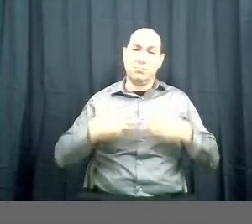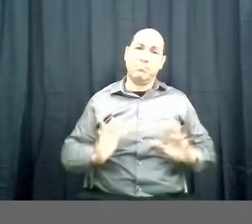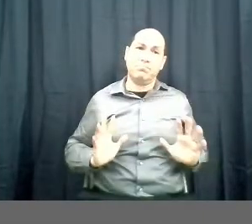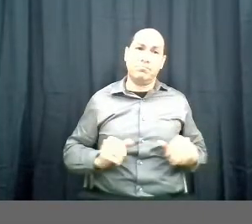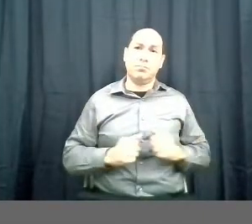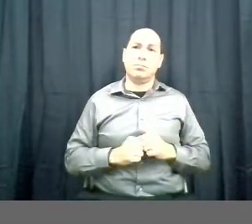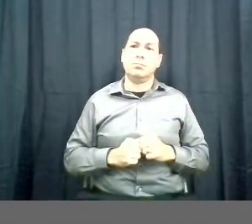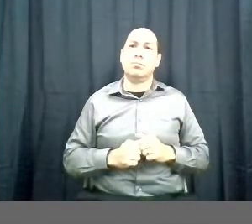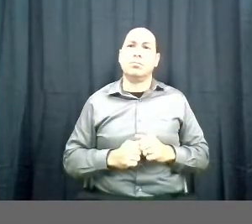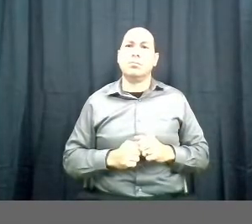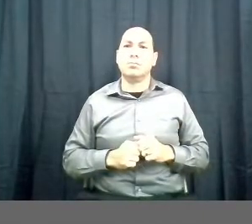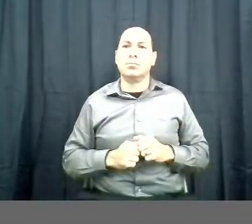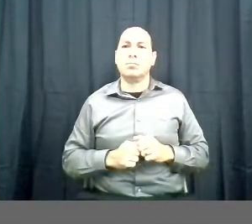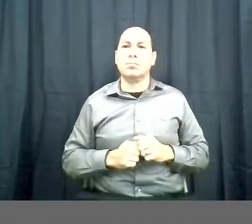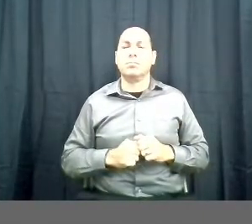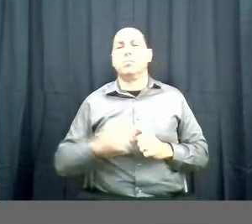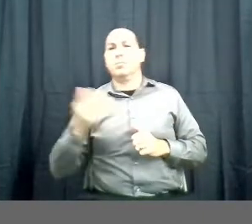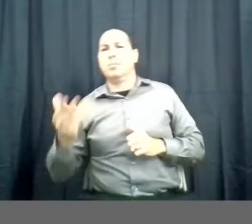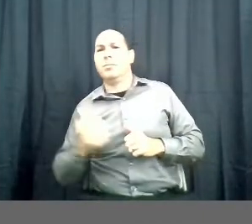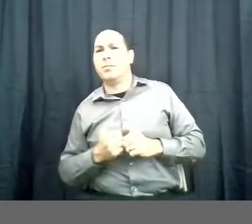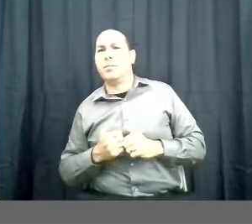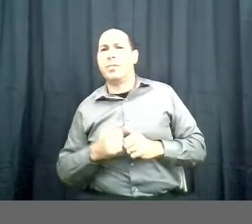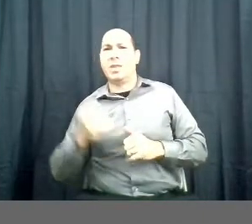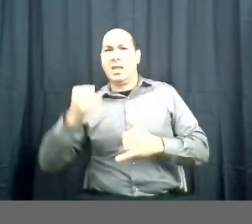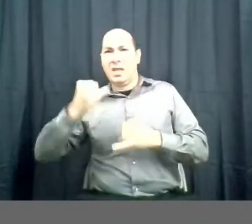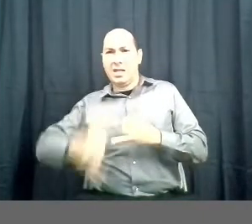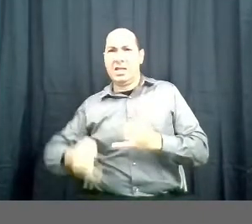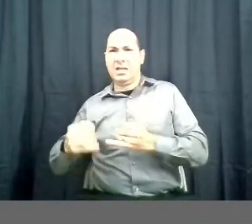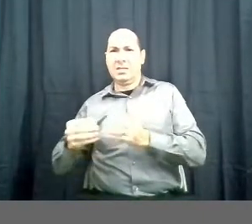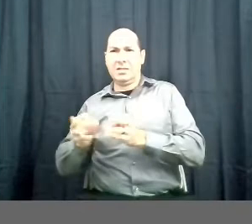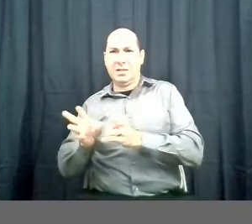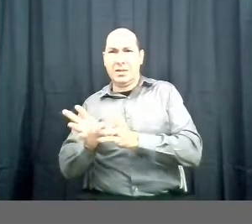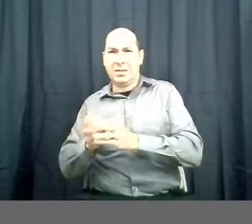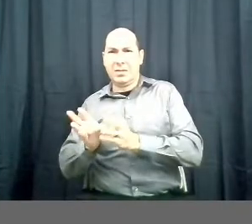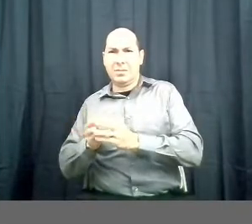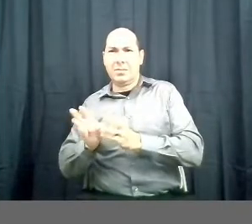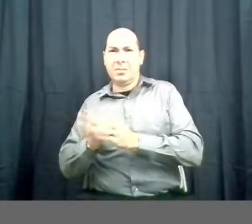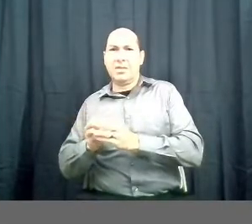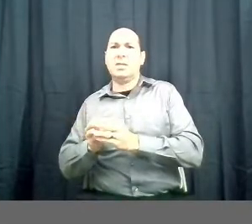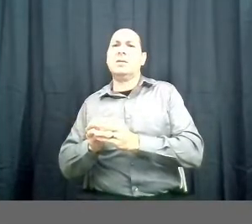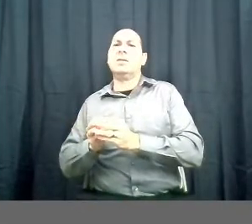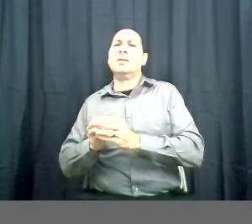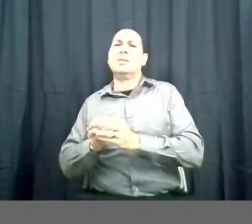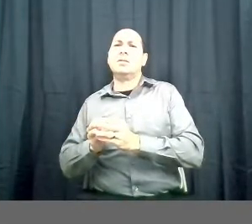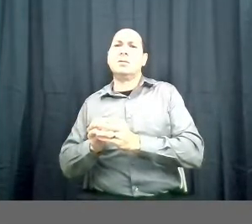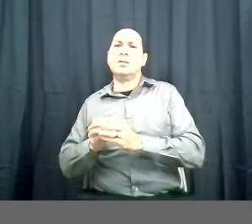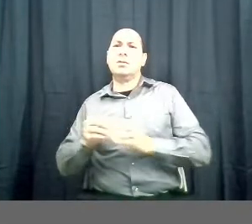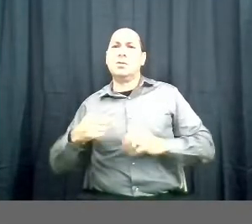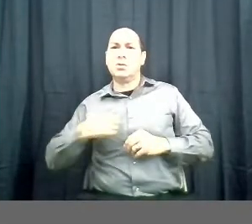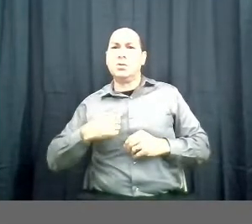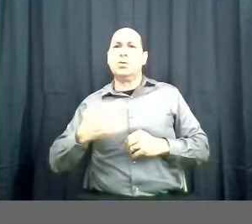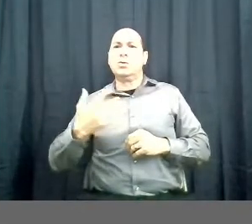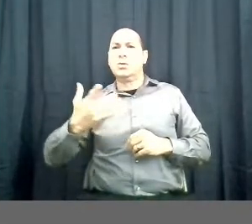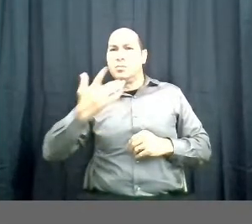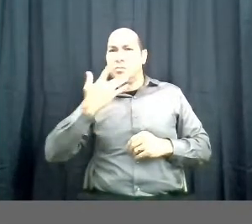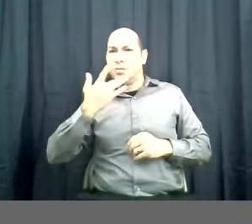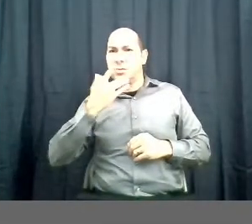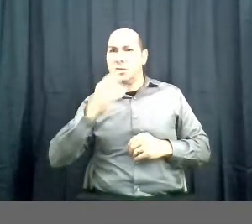Given what the issues we had at the last meeting, I would prefer not to amend